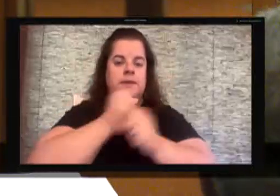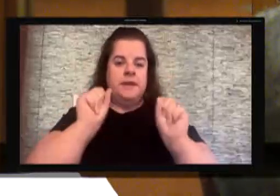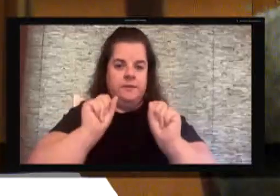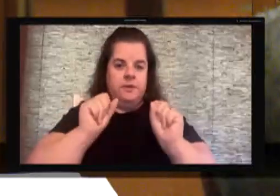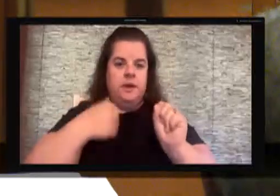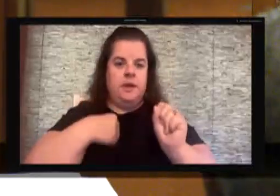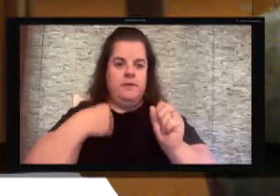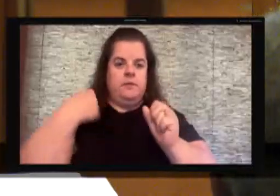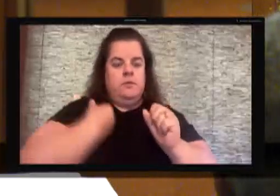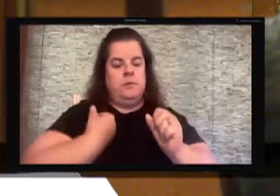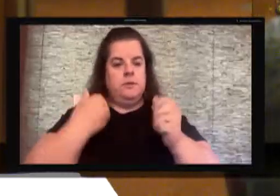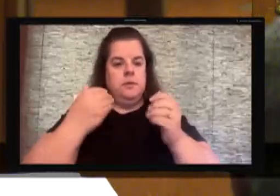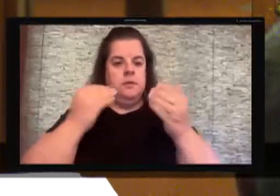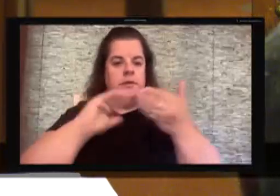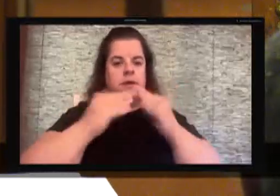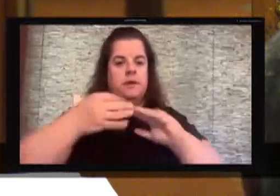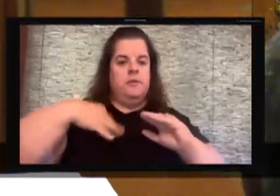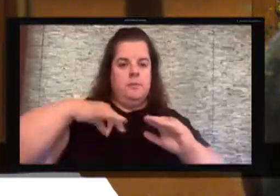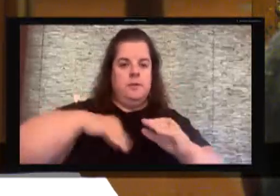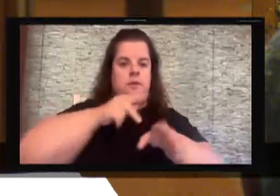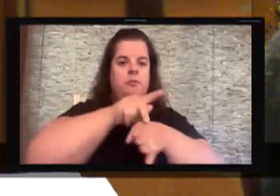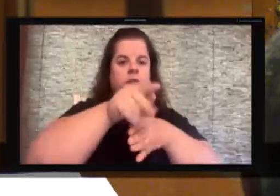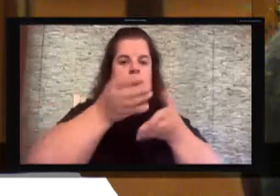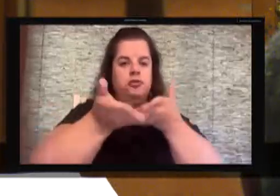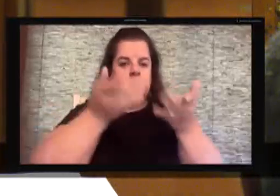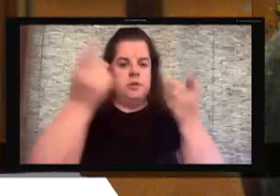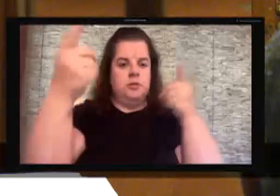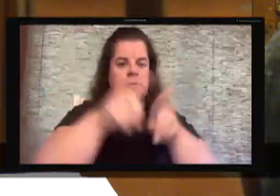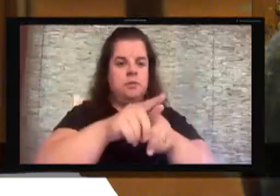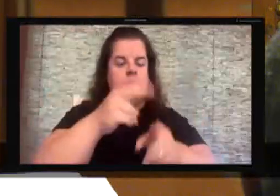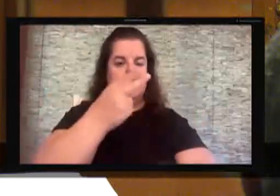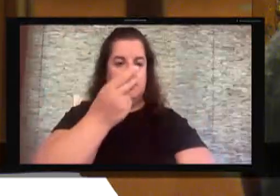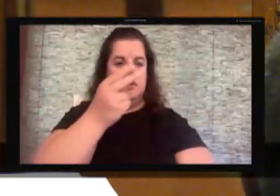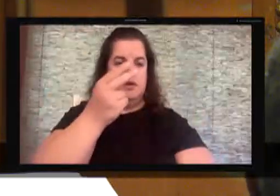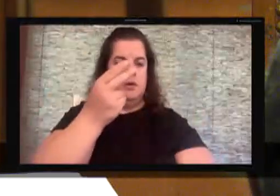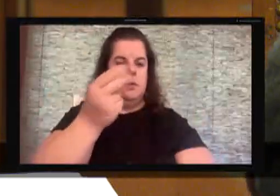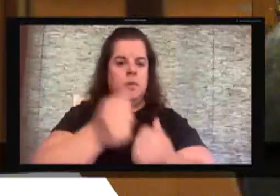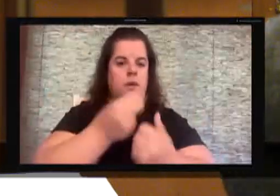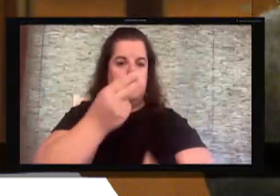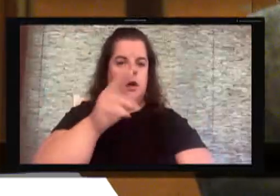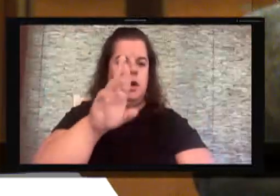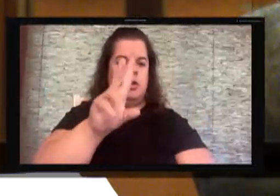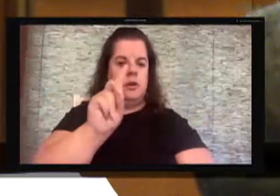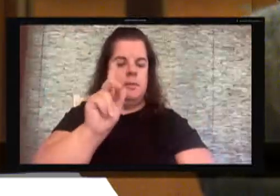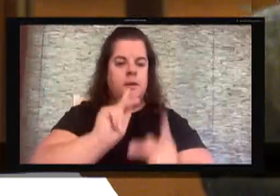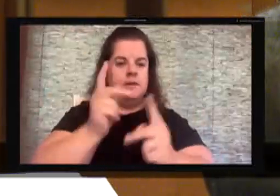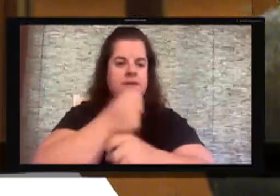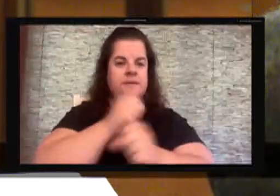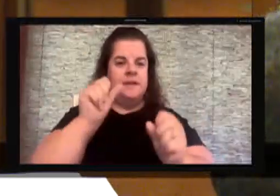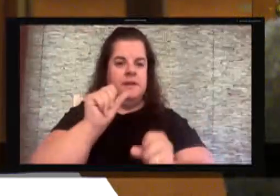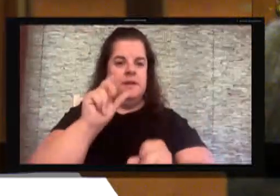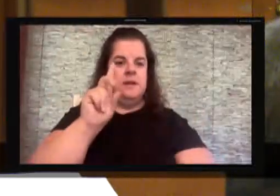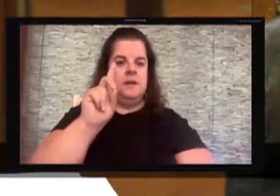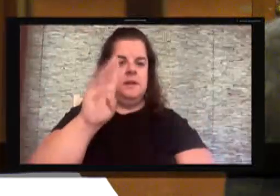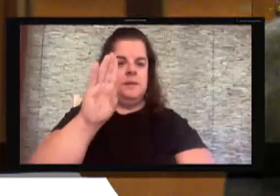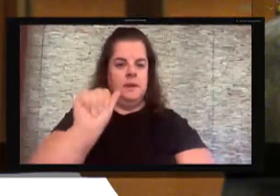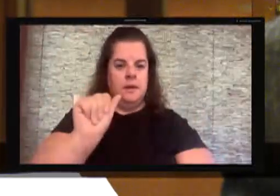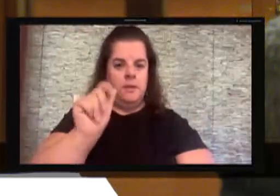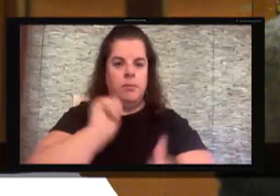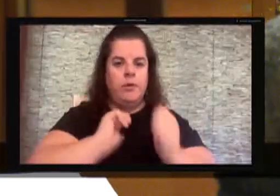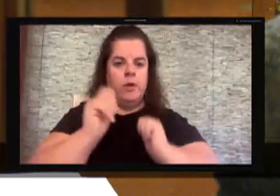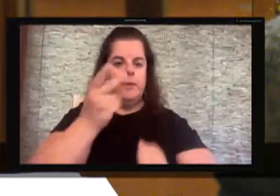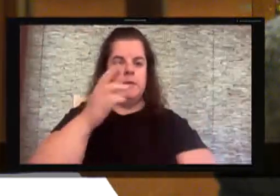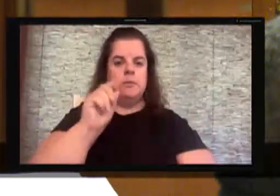of Pittsburgh into a professional services agreement or agreements with 100 Public Safety Inc., doing business as